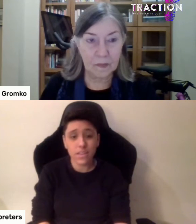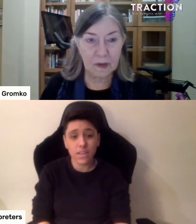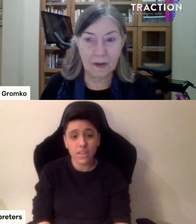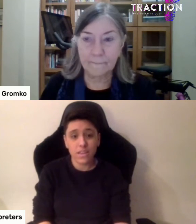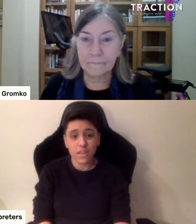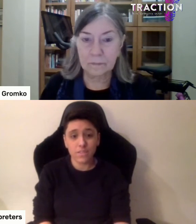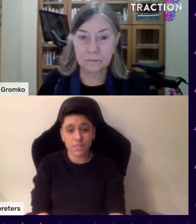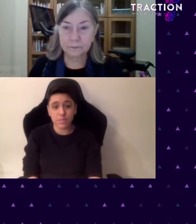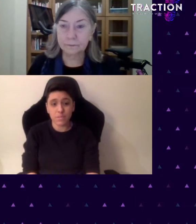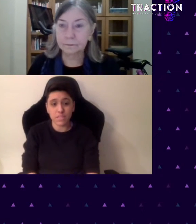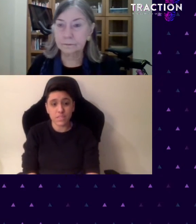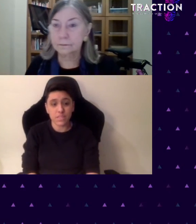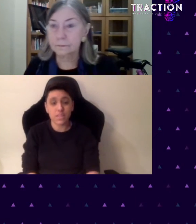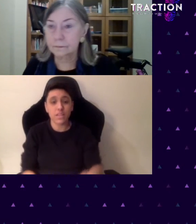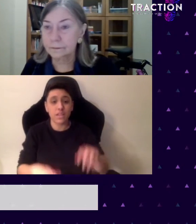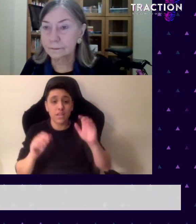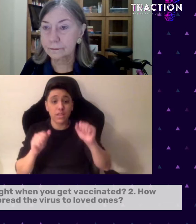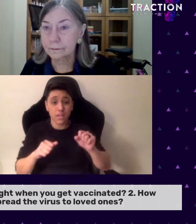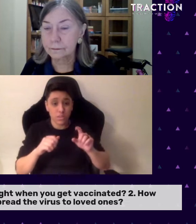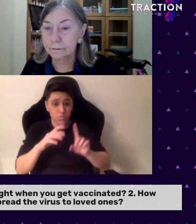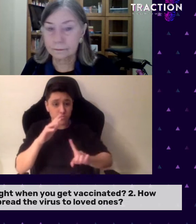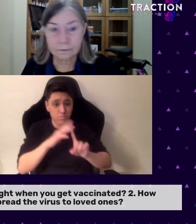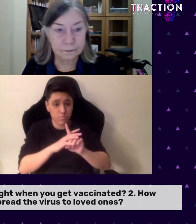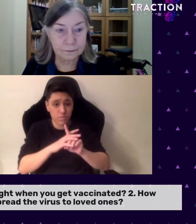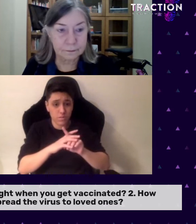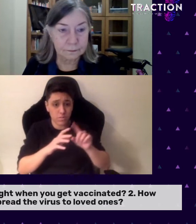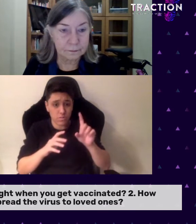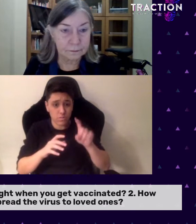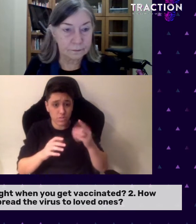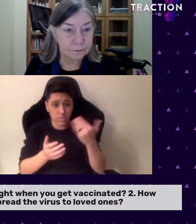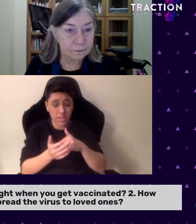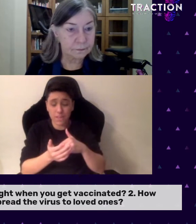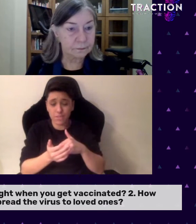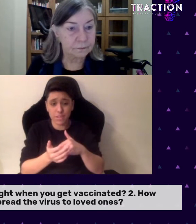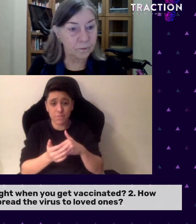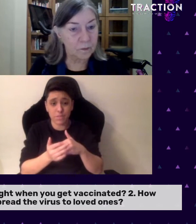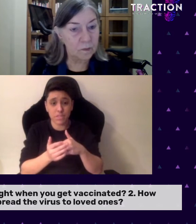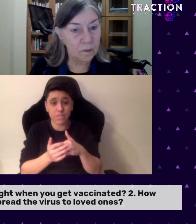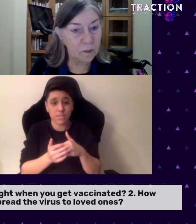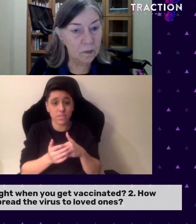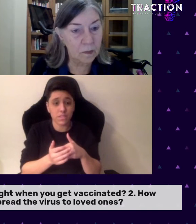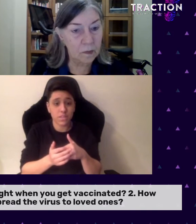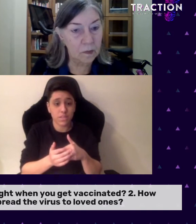again, Amy? I think, Patrick, you actually answered the question, one of the questions.